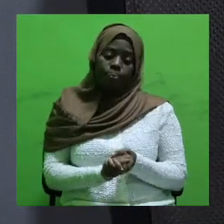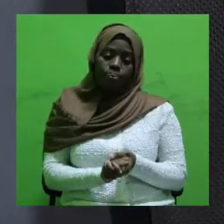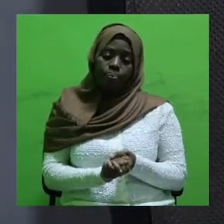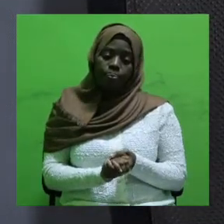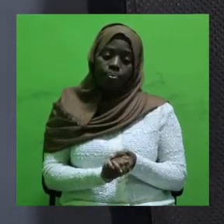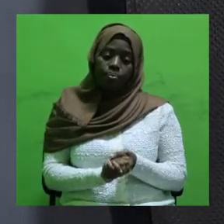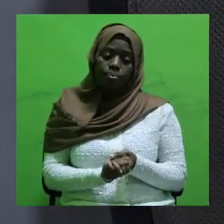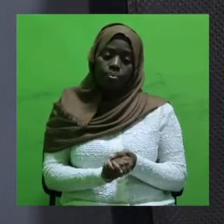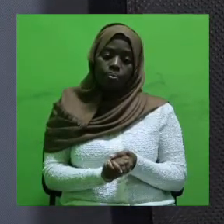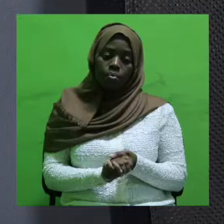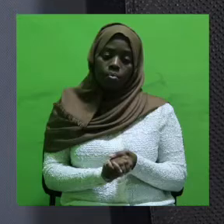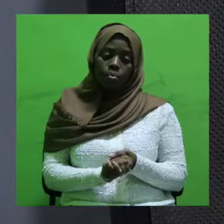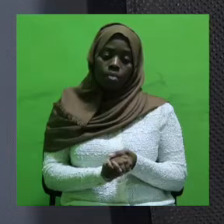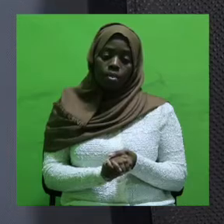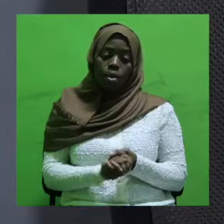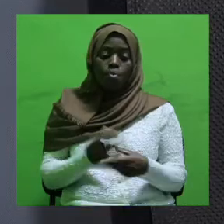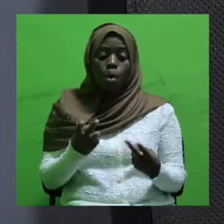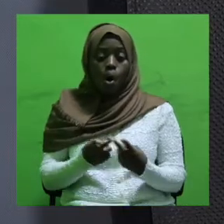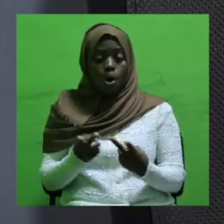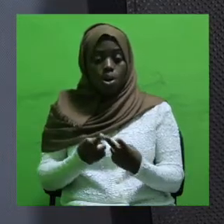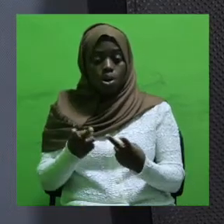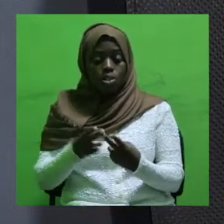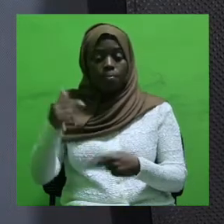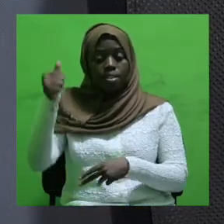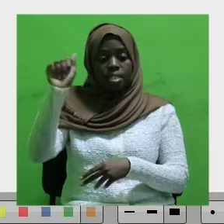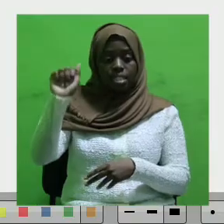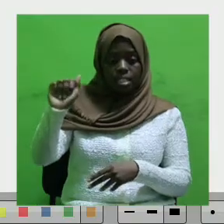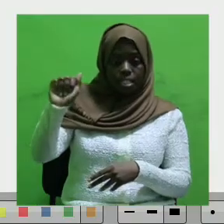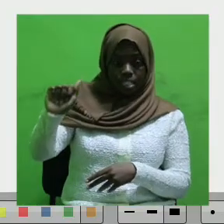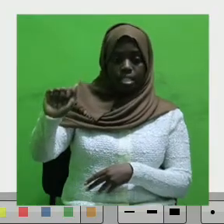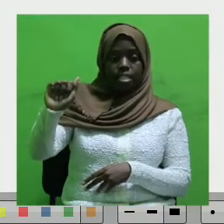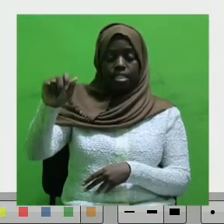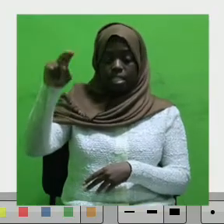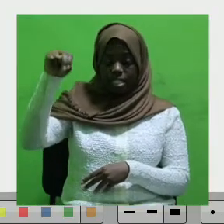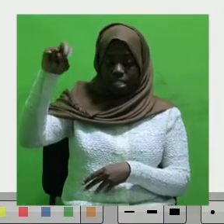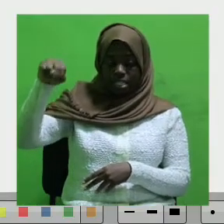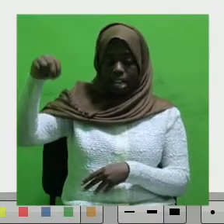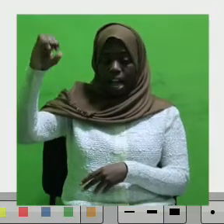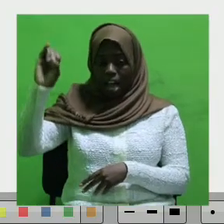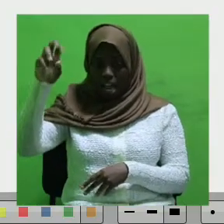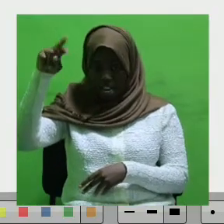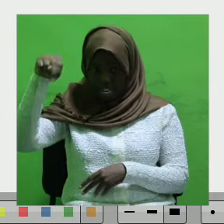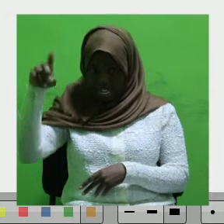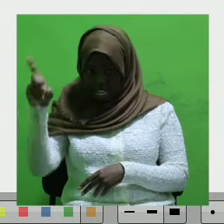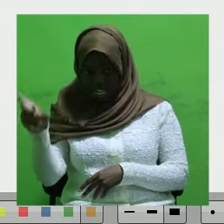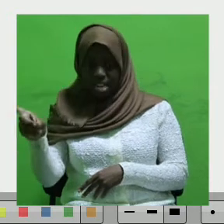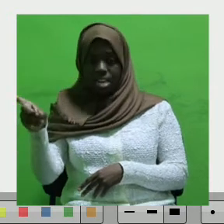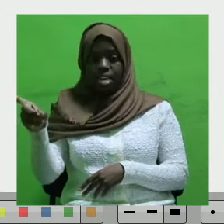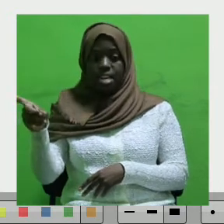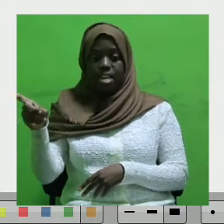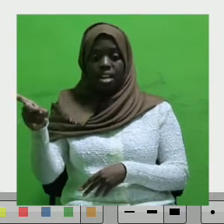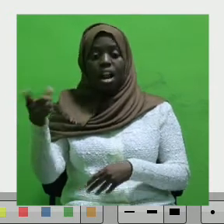have tannins, which is used for tanning leather, is produced from tea leaves. We all know that in